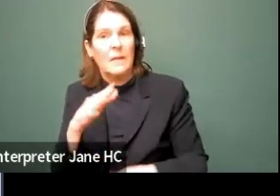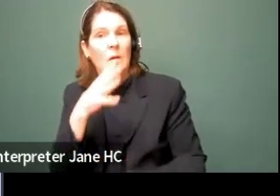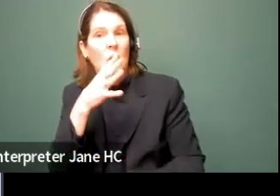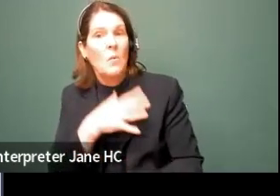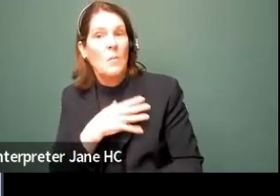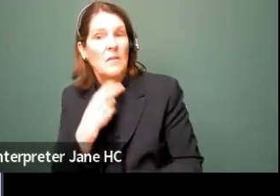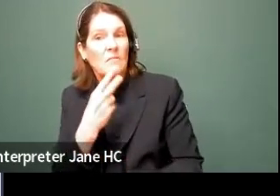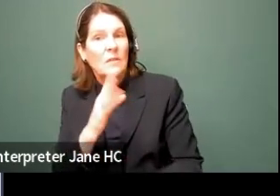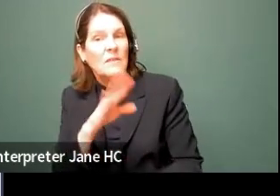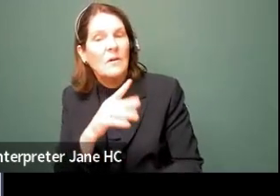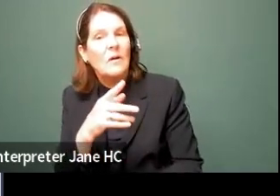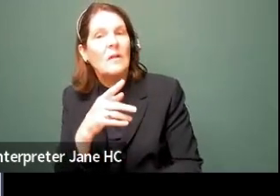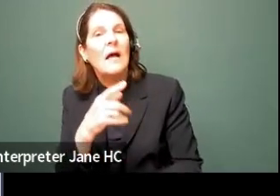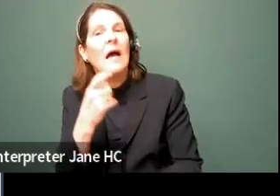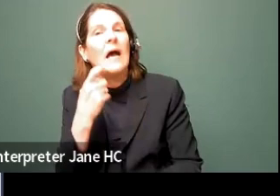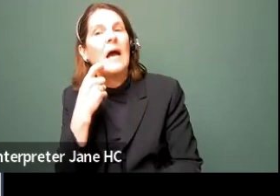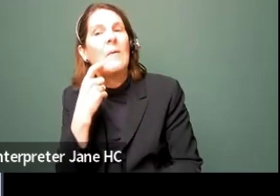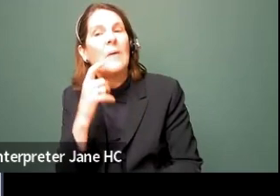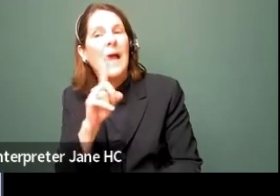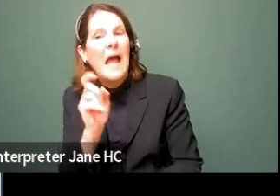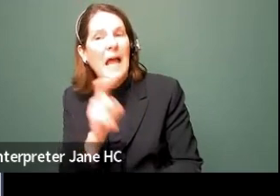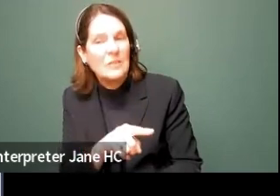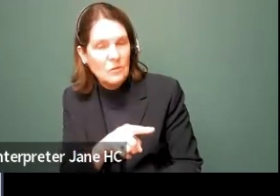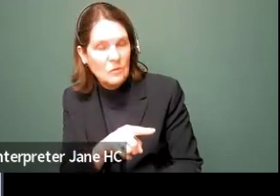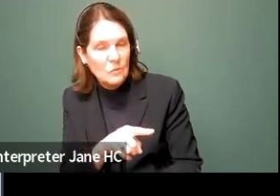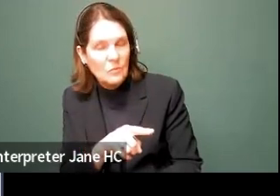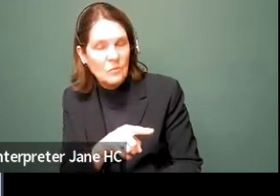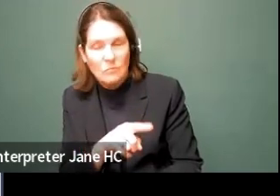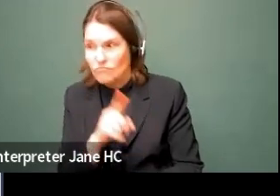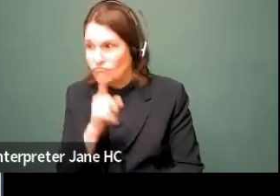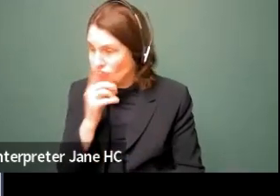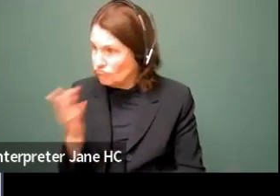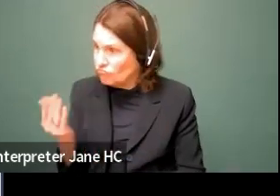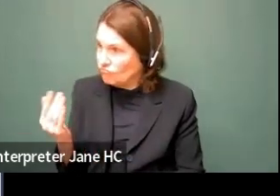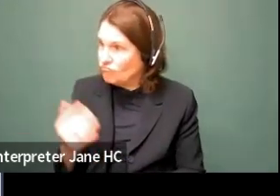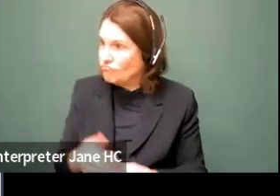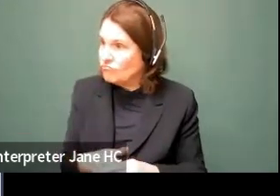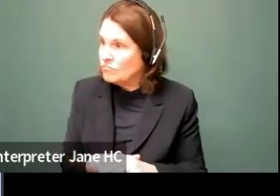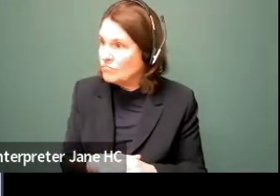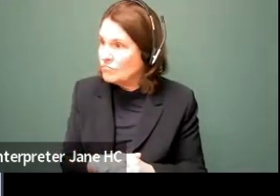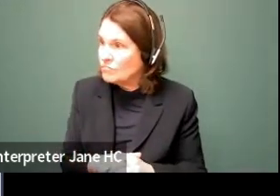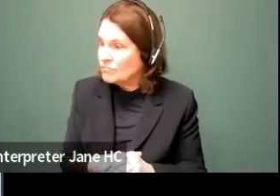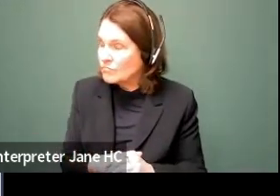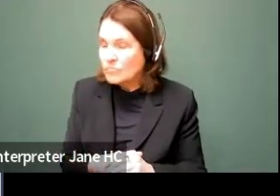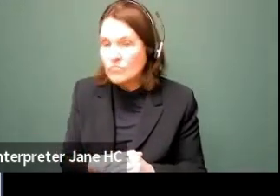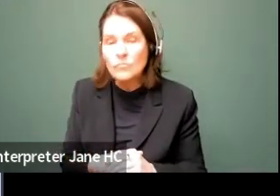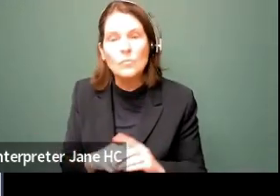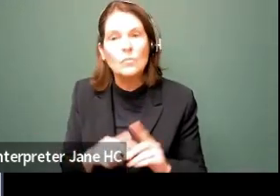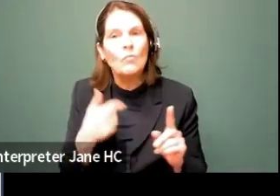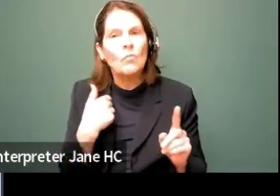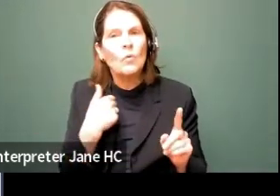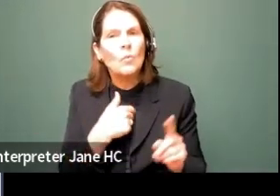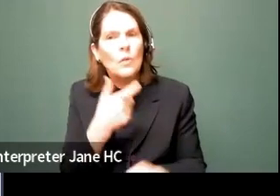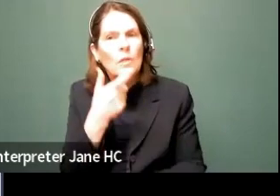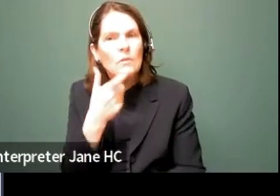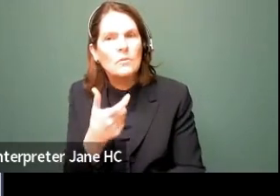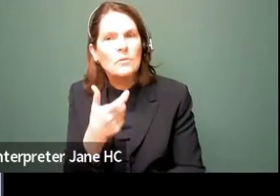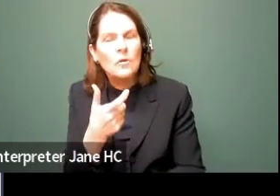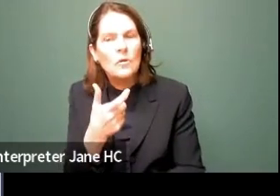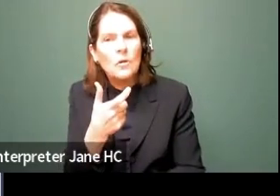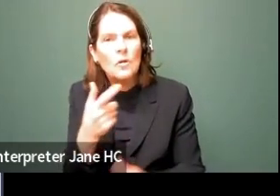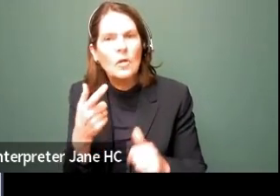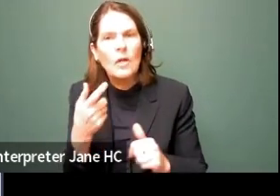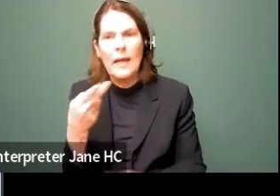Ryan, while you're yes, navigating, may I ask you a question? sure. So when we saw the